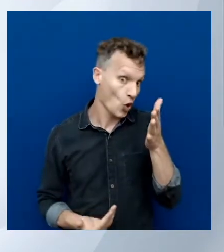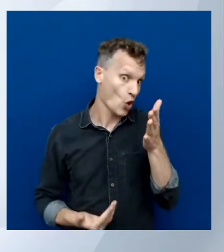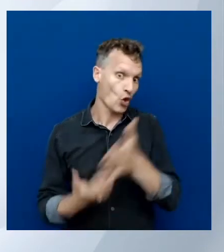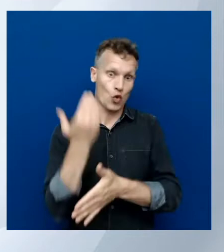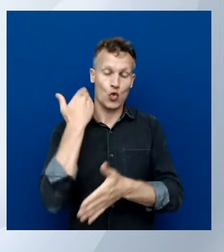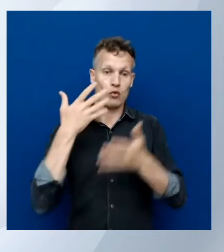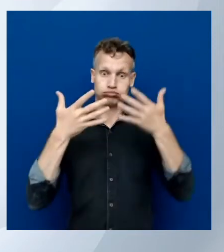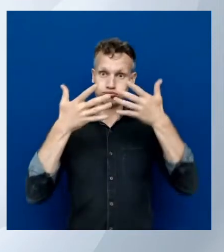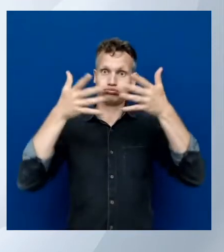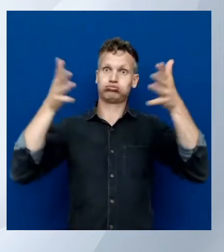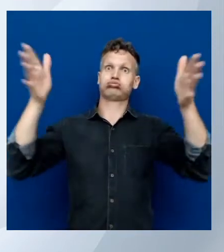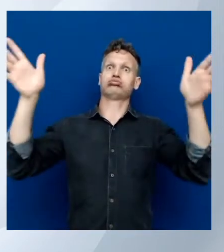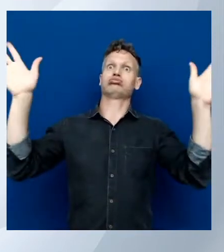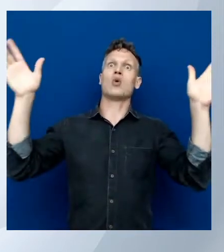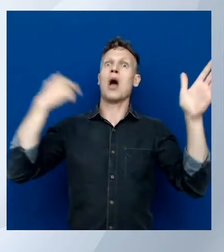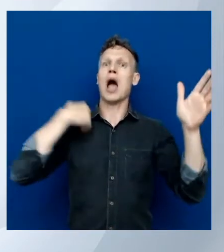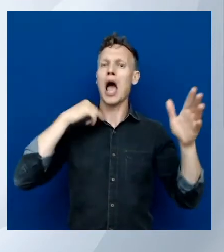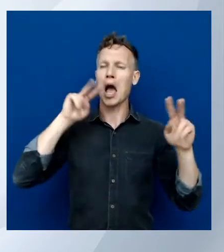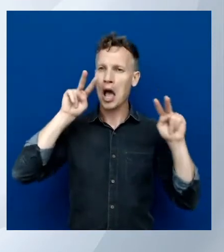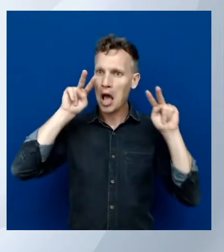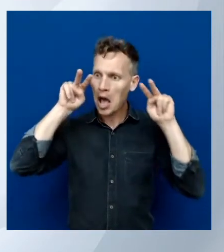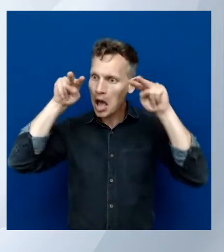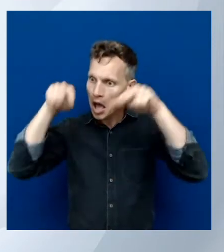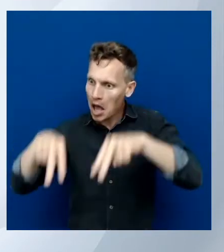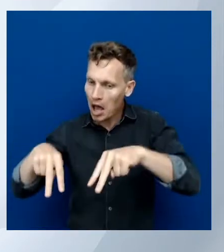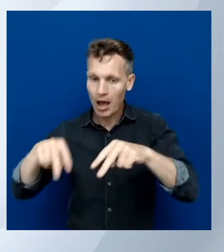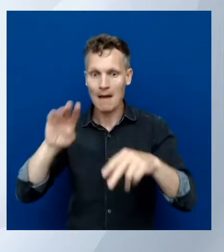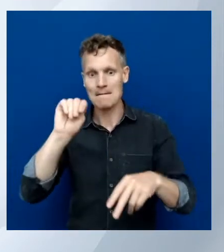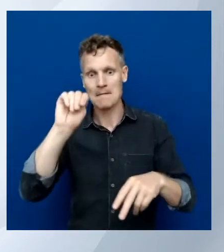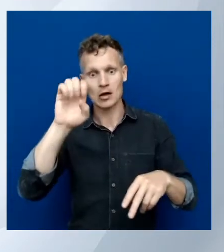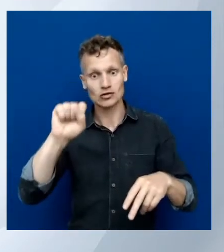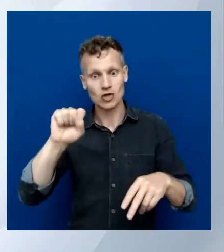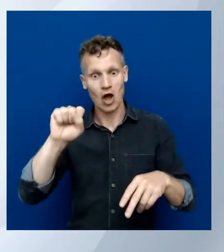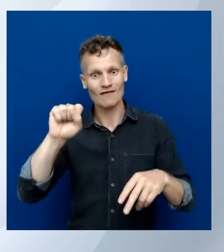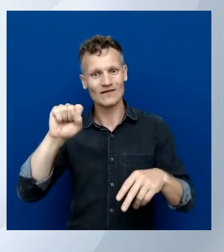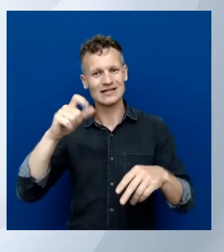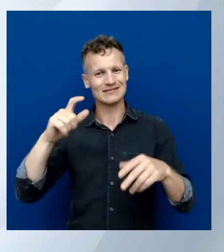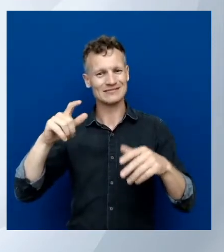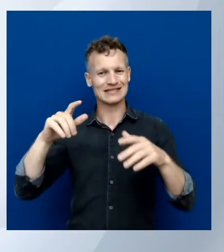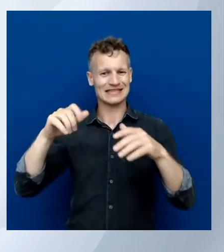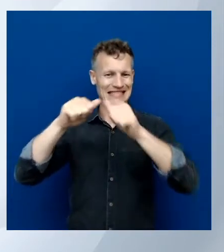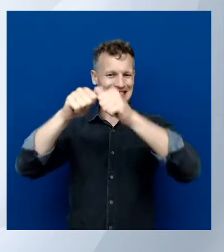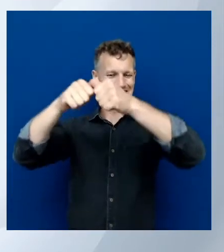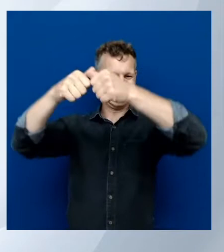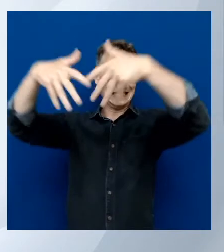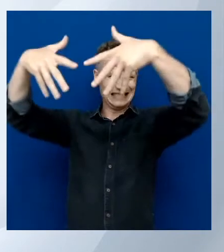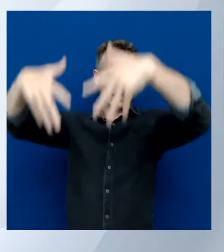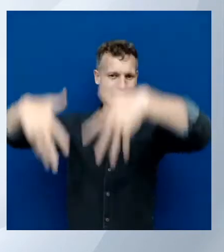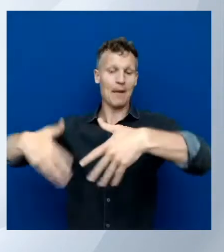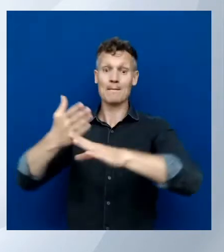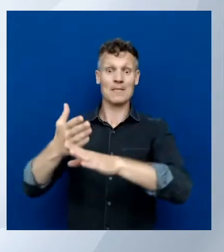Microsoft ecosystem, because before that year I only worked with Linux and open source.